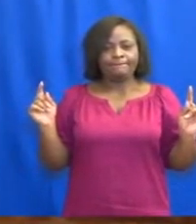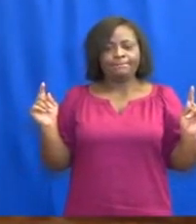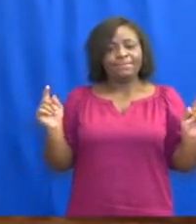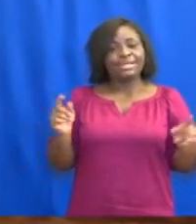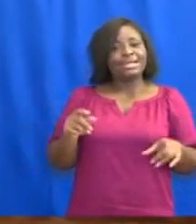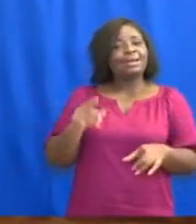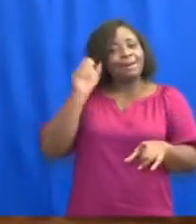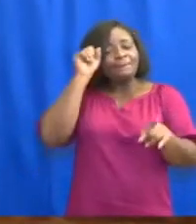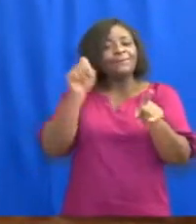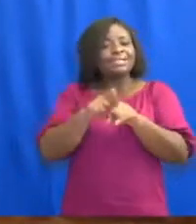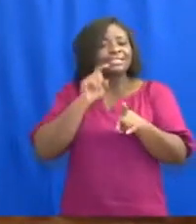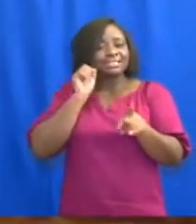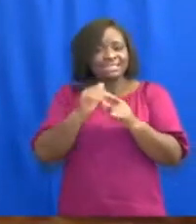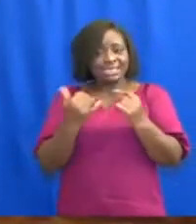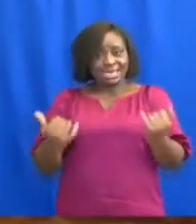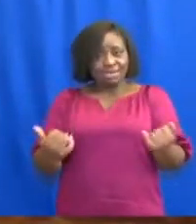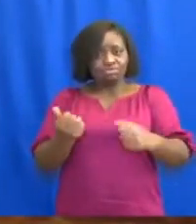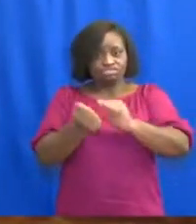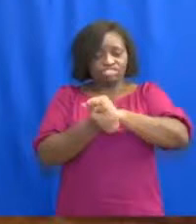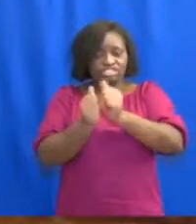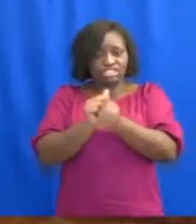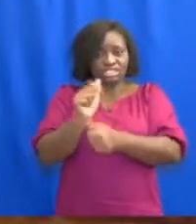Anyame me keje wo